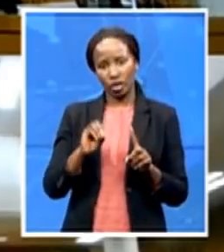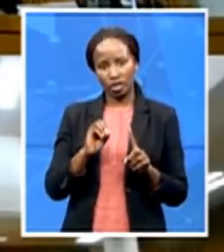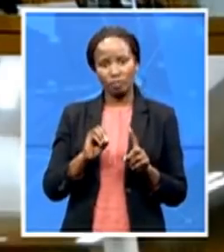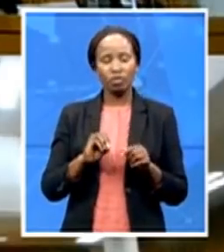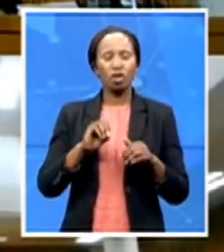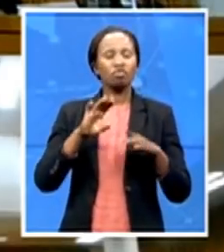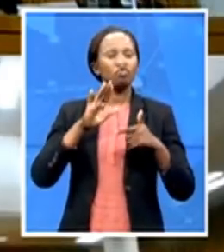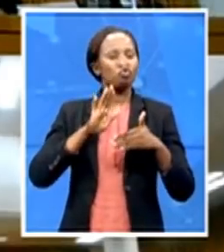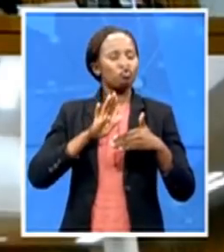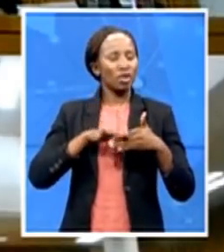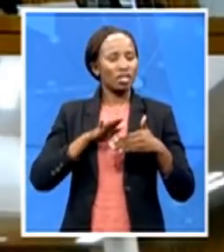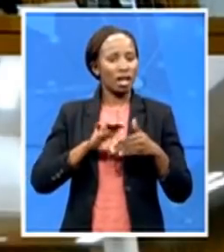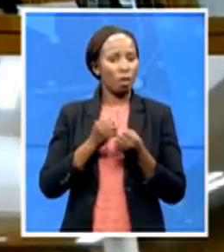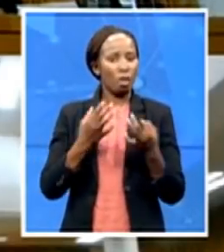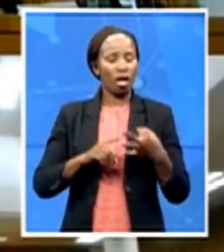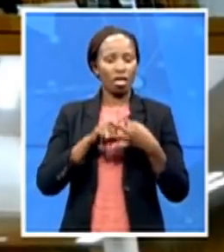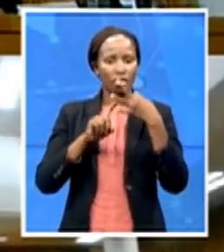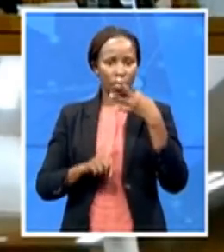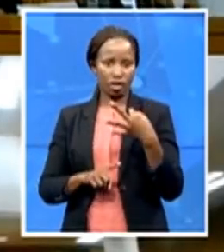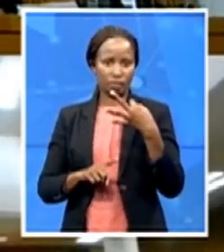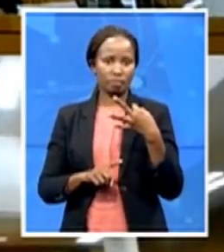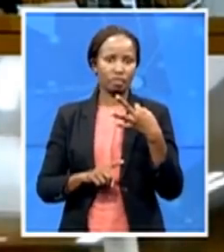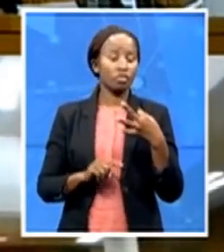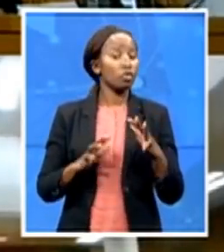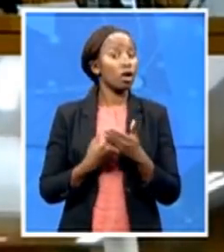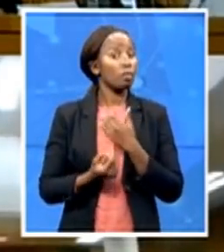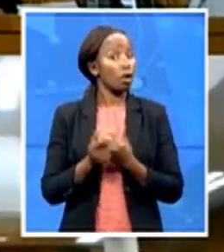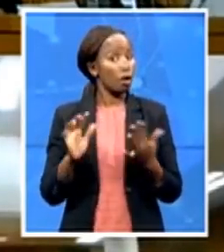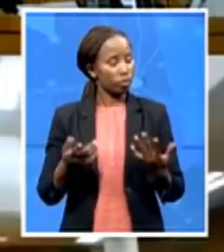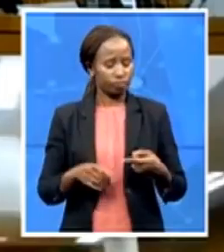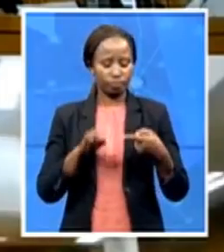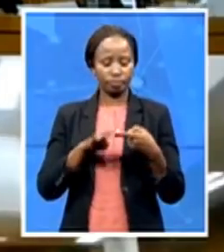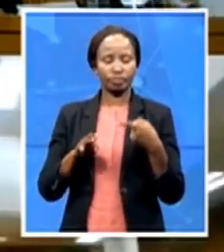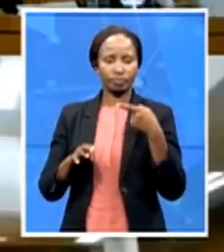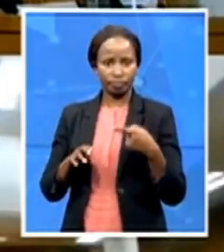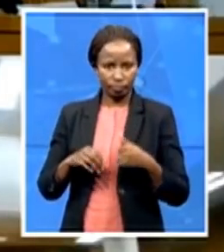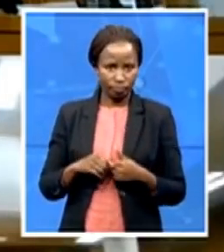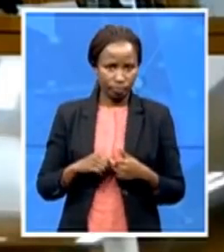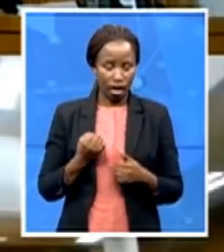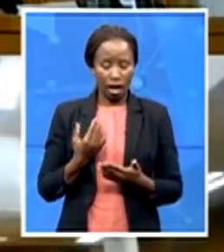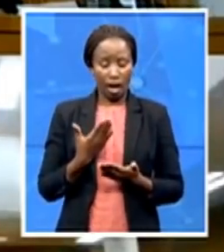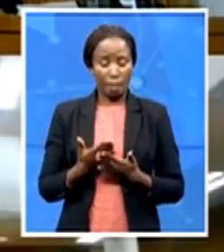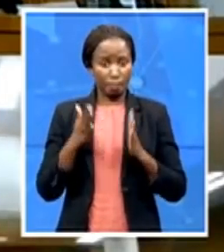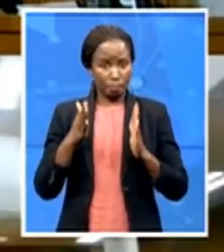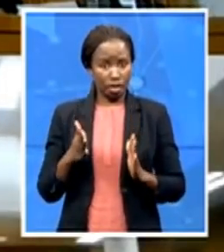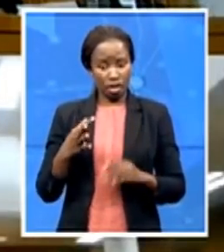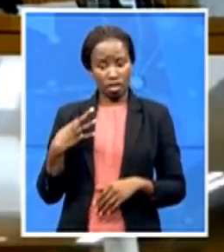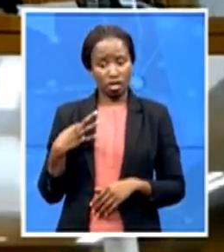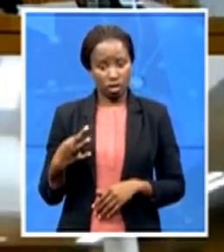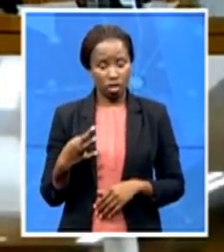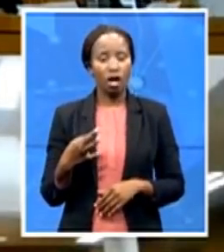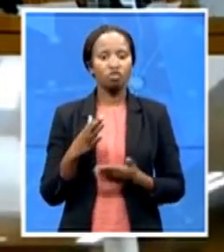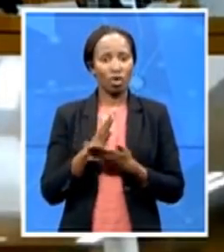unsound. First, while the applicant is right that Section 1941A of the Constitution says